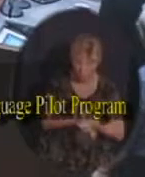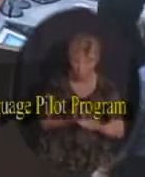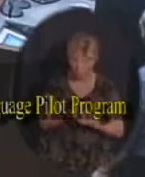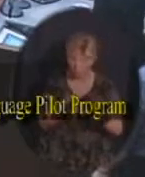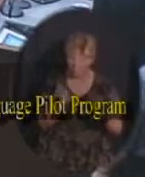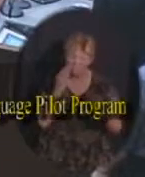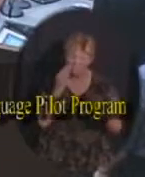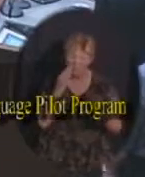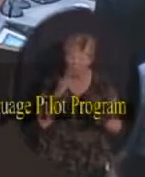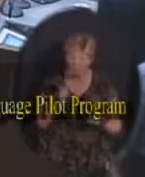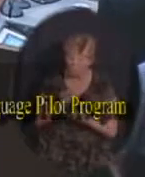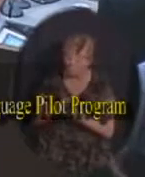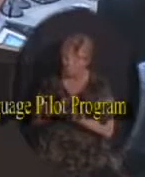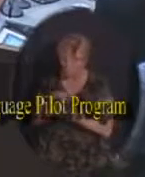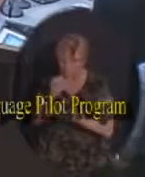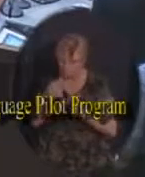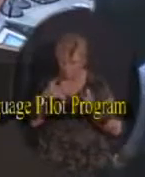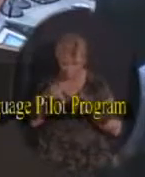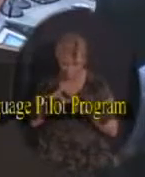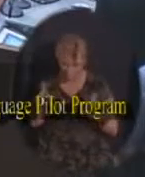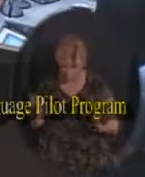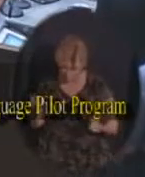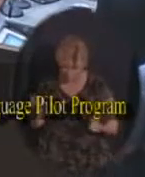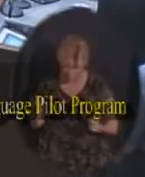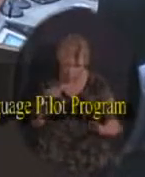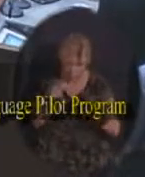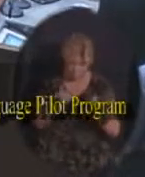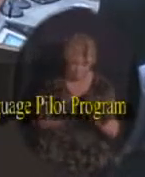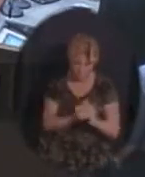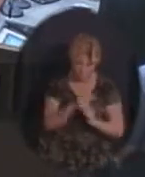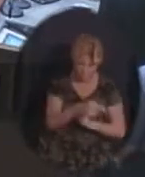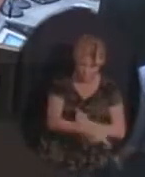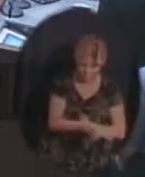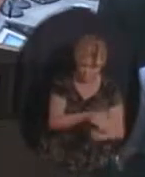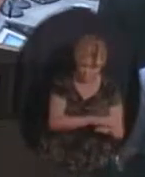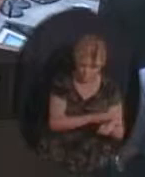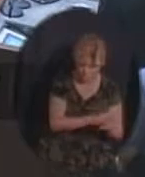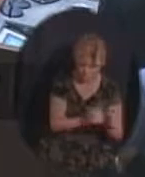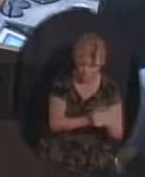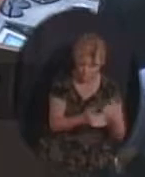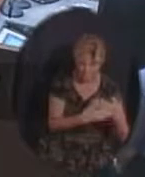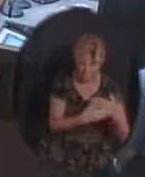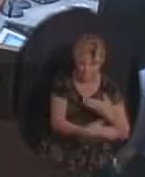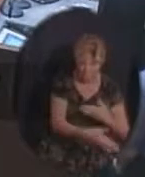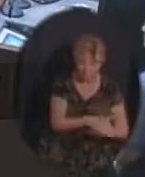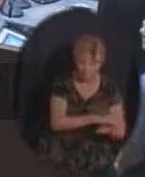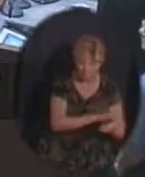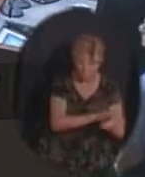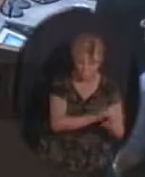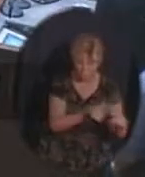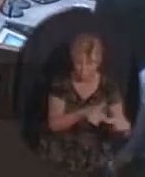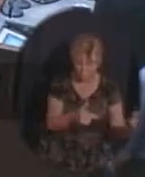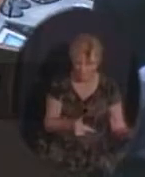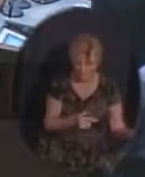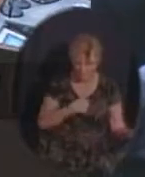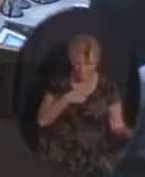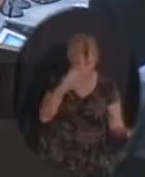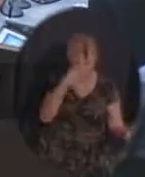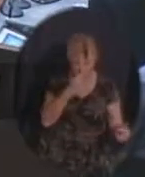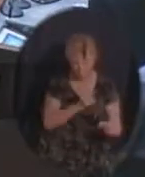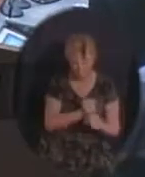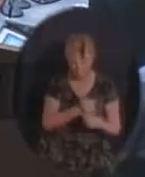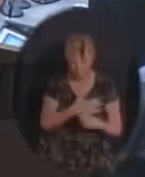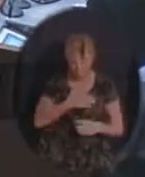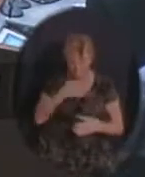program? I know it's difficult to accumulate all that data, but a 1-year program like this, to me, would be very difficult to make a decision on. And I think it's just like with